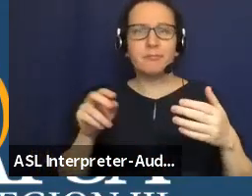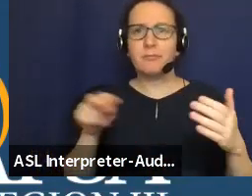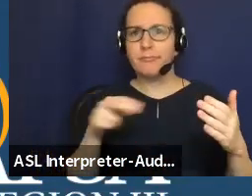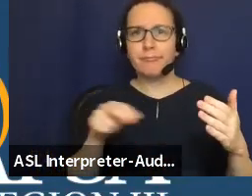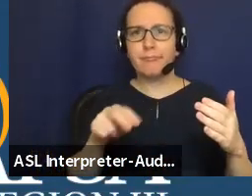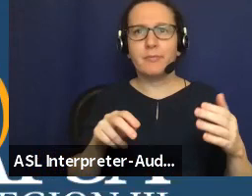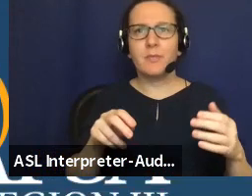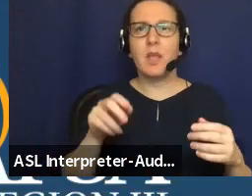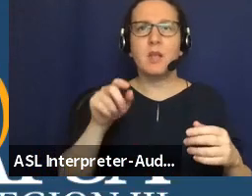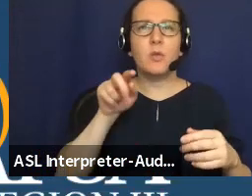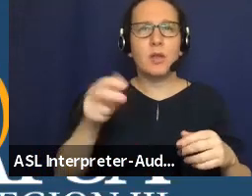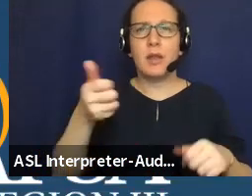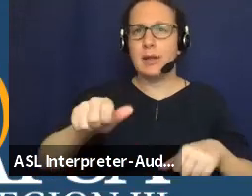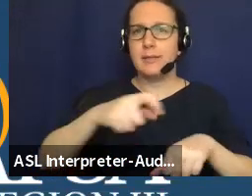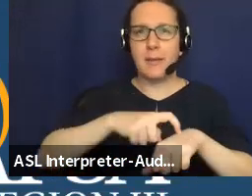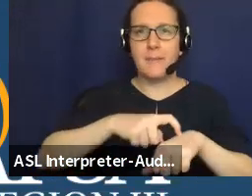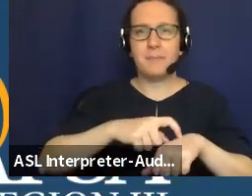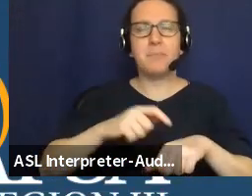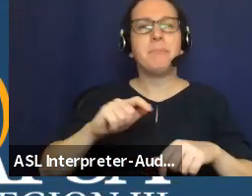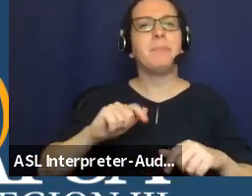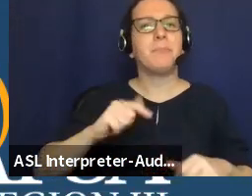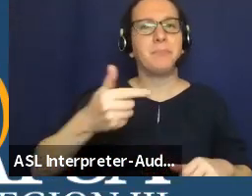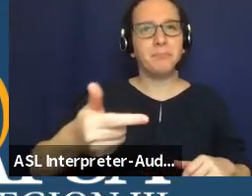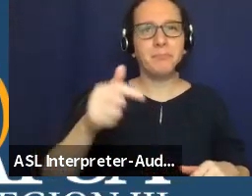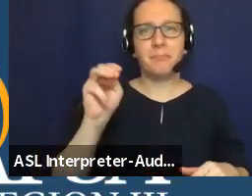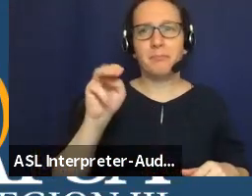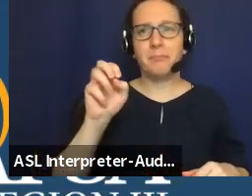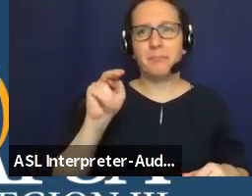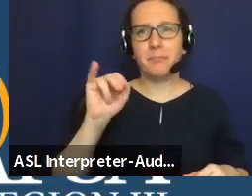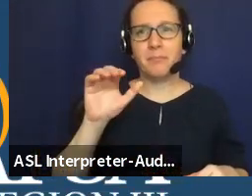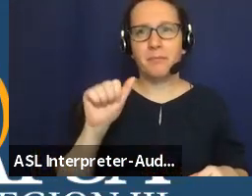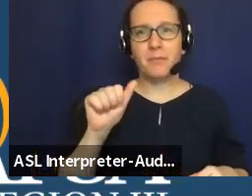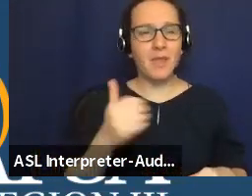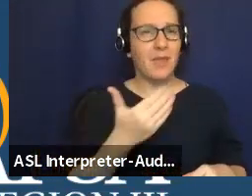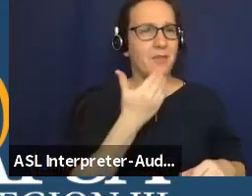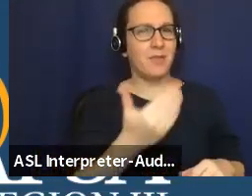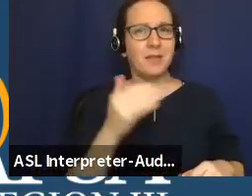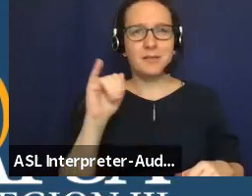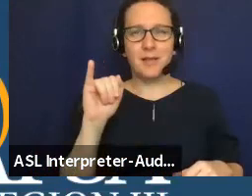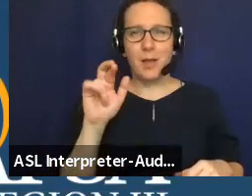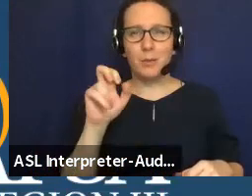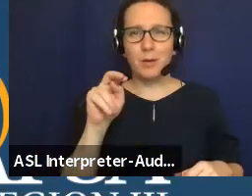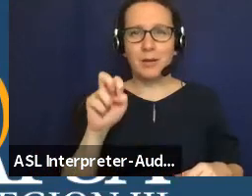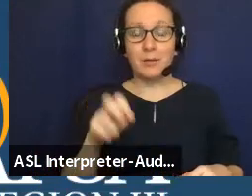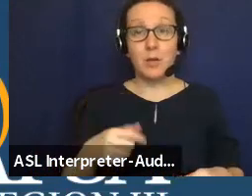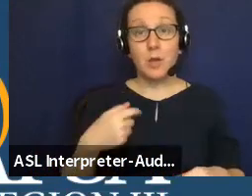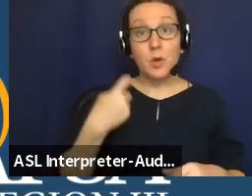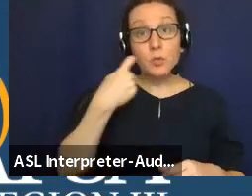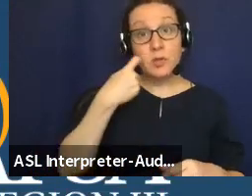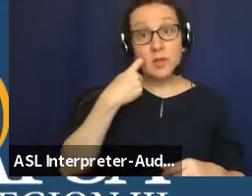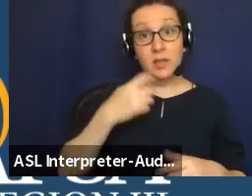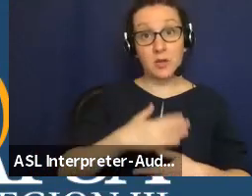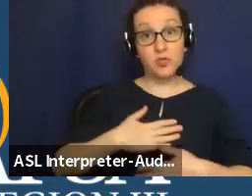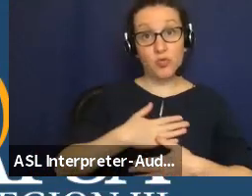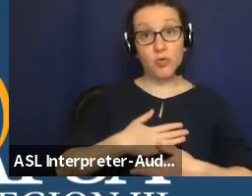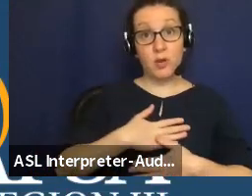And then transition to Monica. Thanks, Irene. What I've recently enjoyed is the